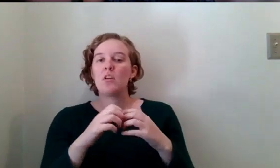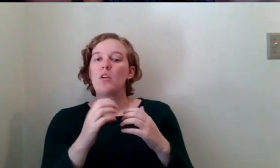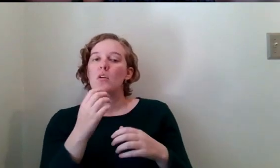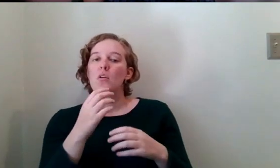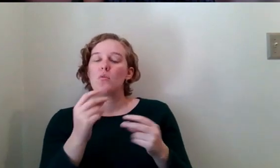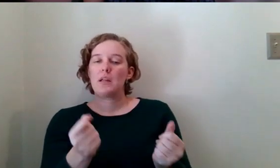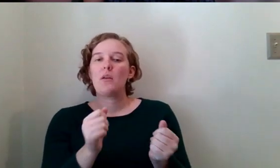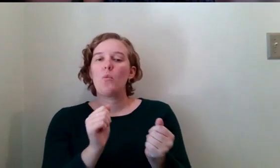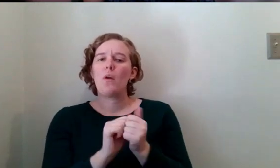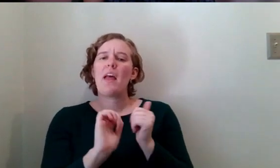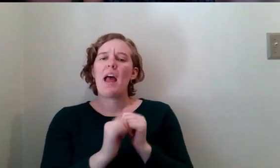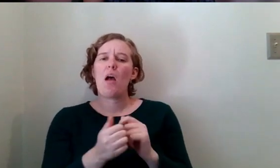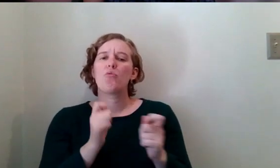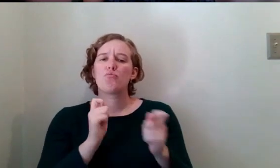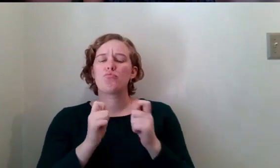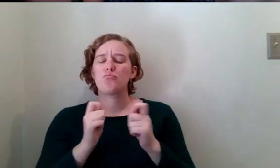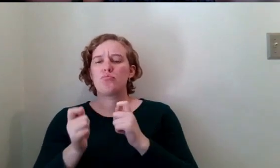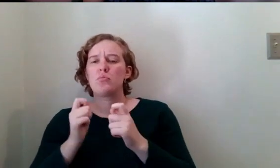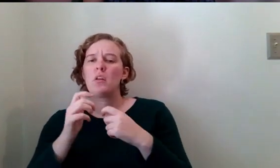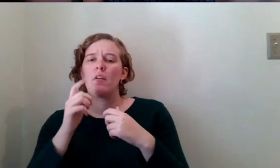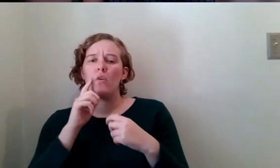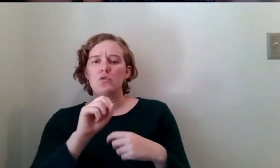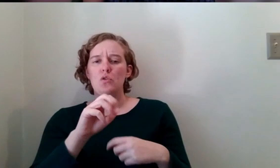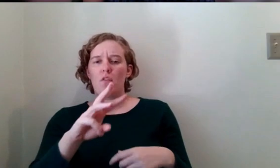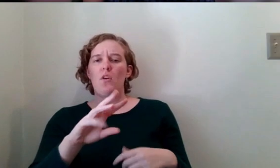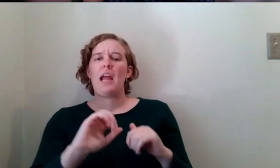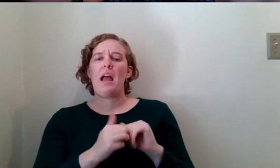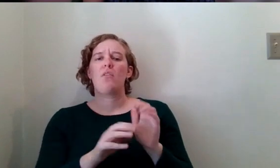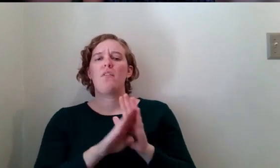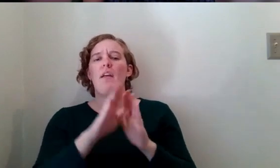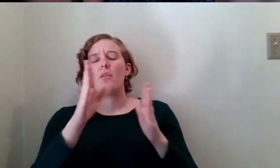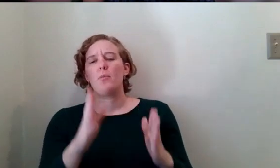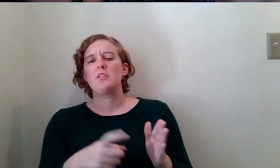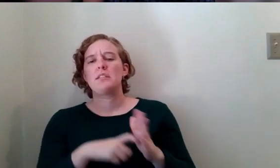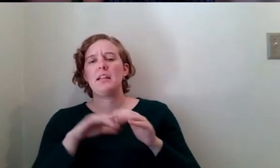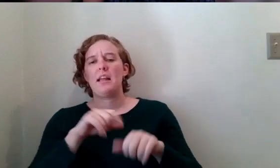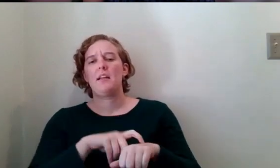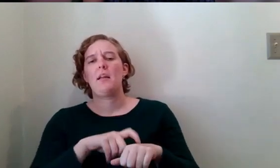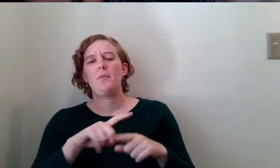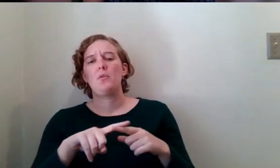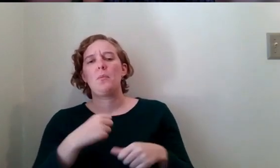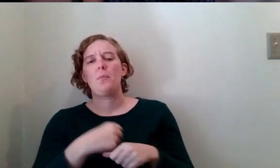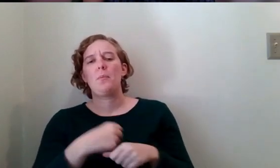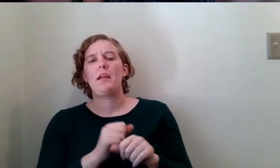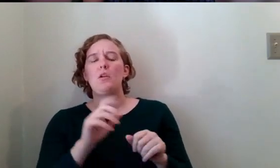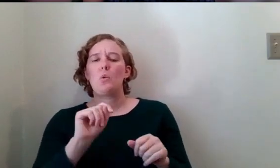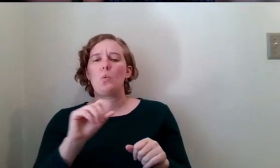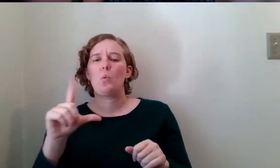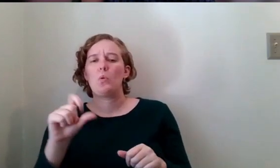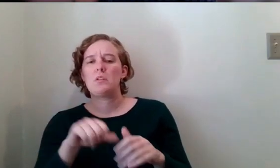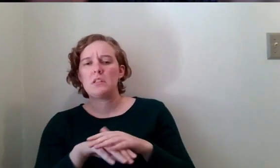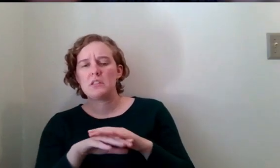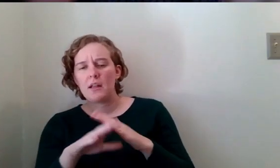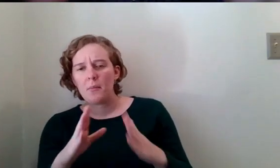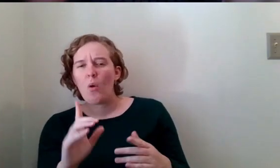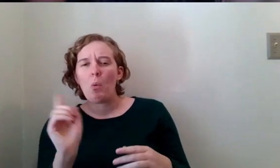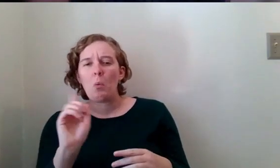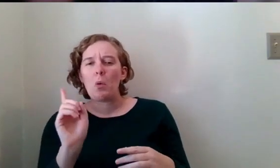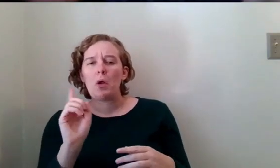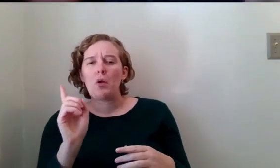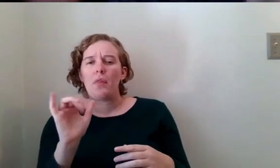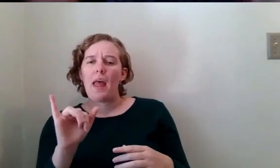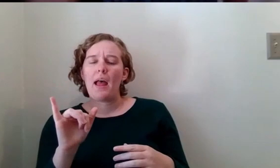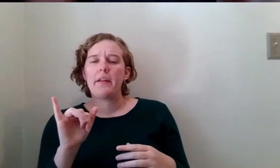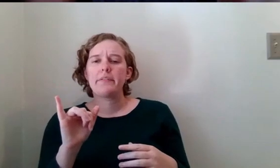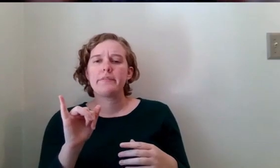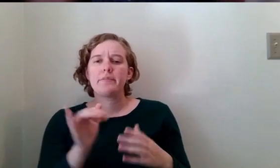software changes, how can developers be encouraged to take the time to make tools accessible? Where is the incentive for the time commitment? And you've got